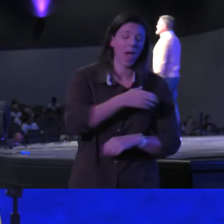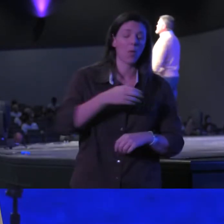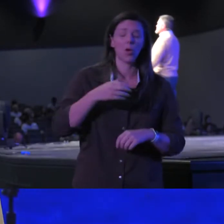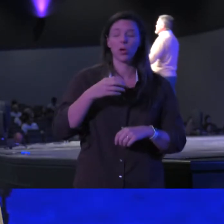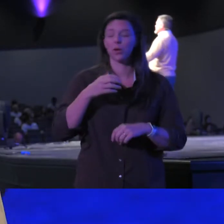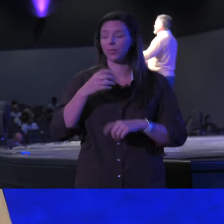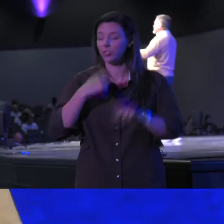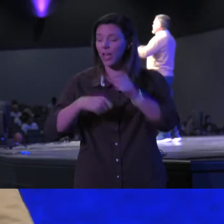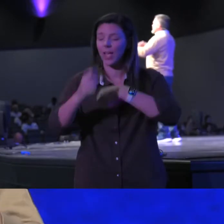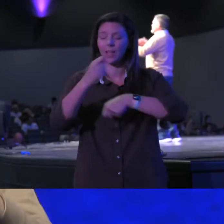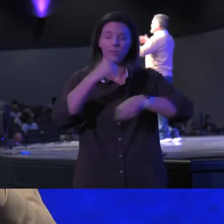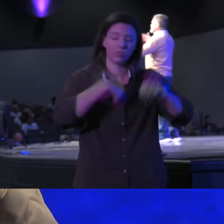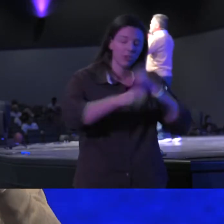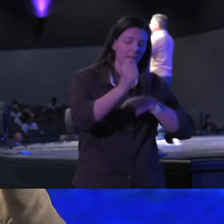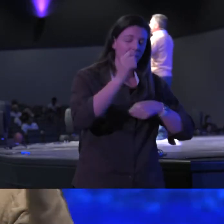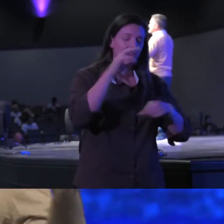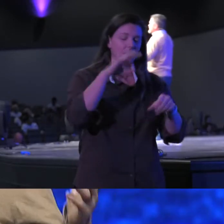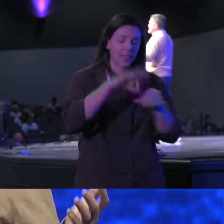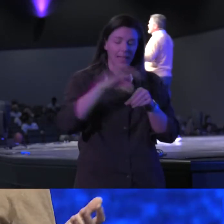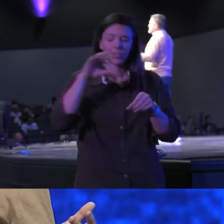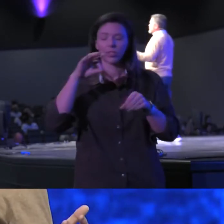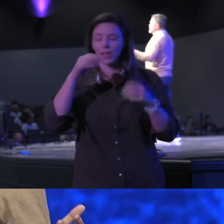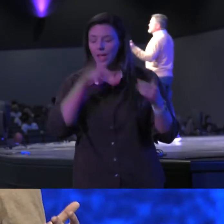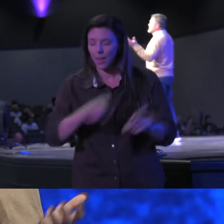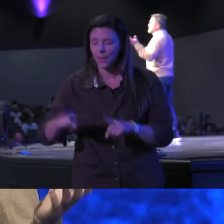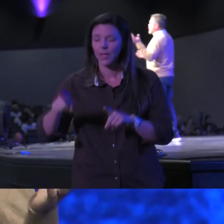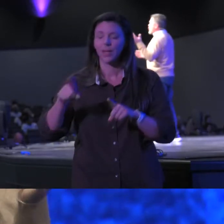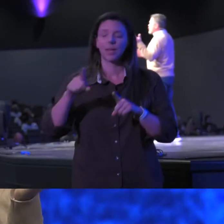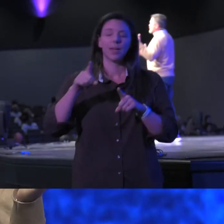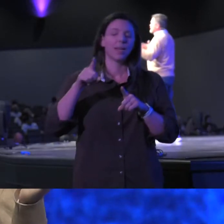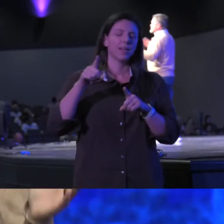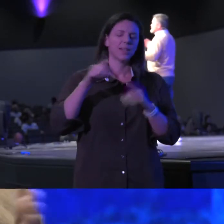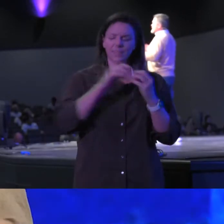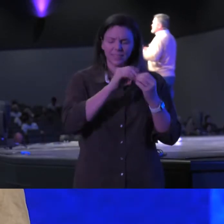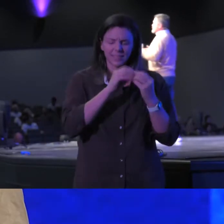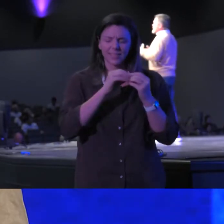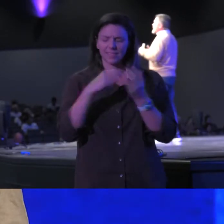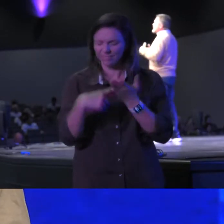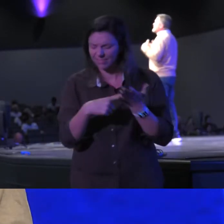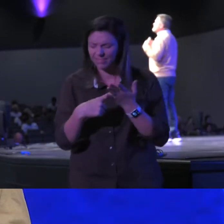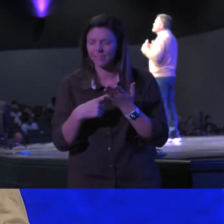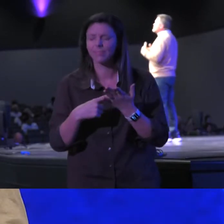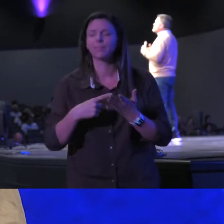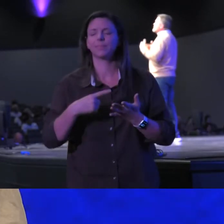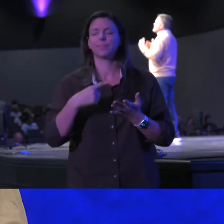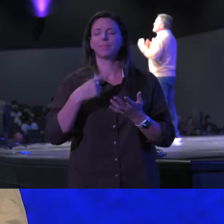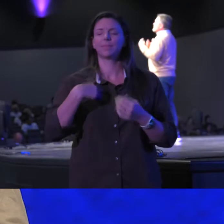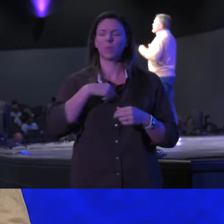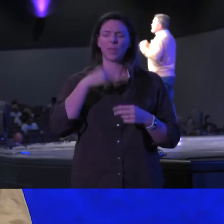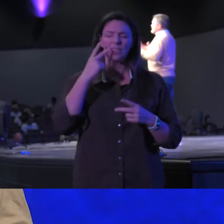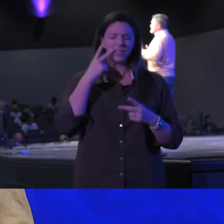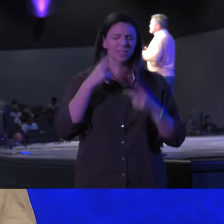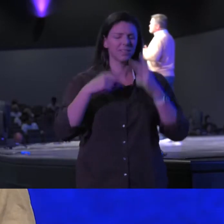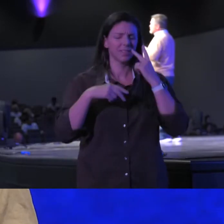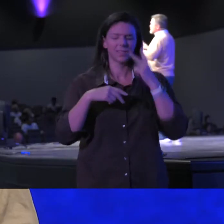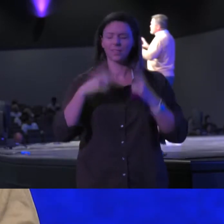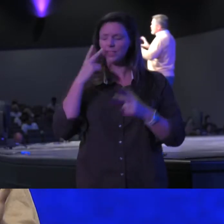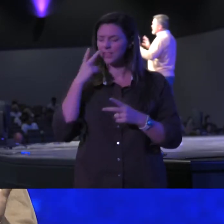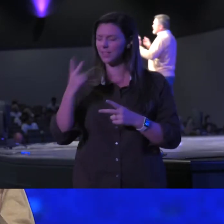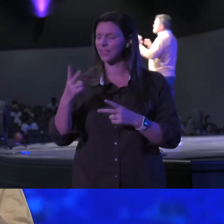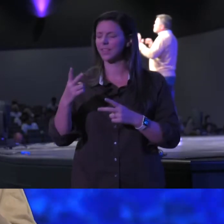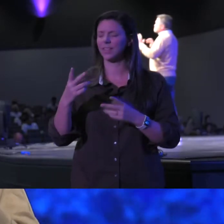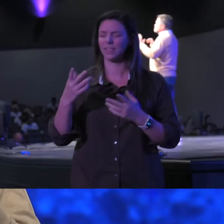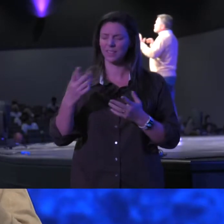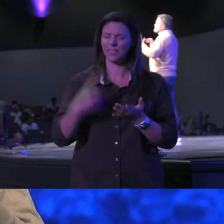They're contested and they're debated. And we see all of these things. We're not immune from them. But